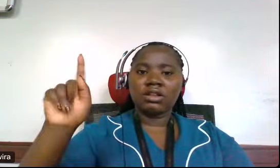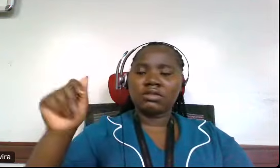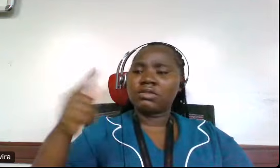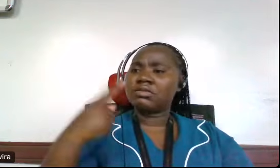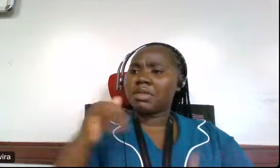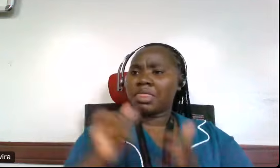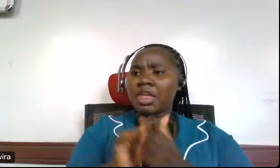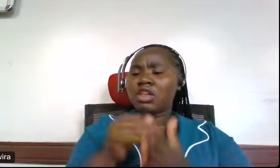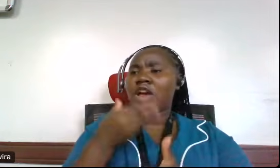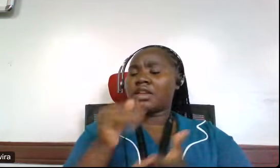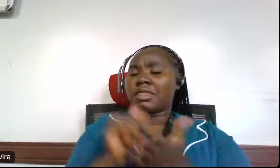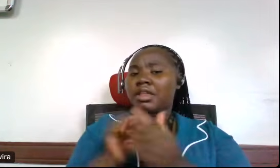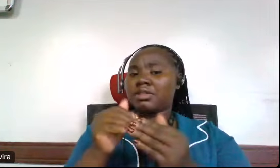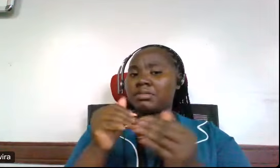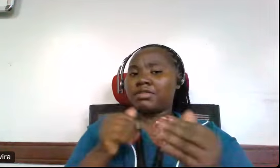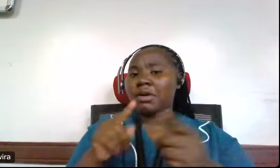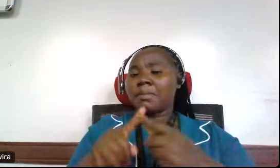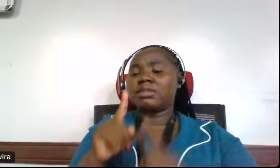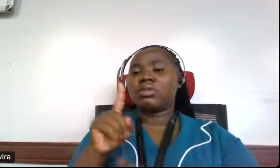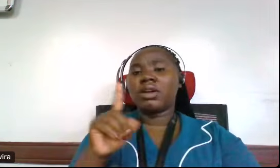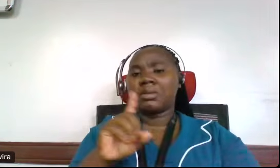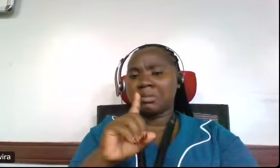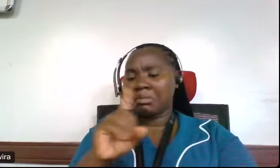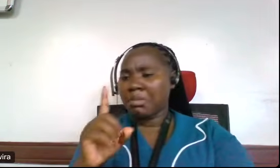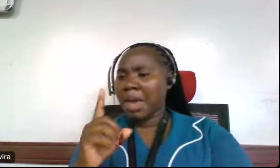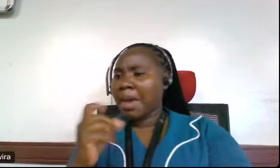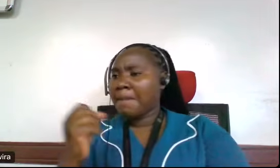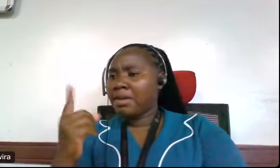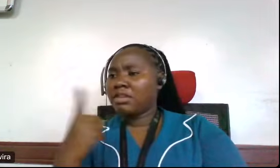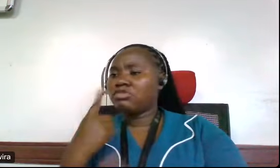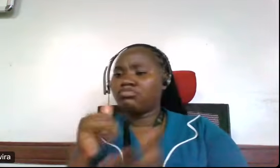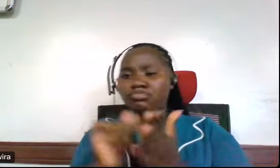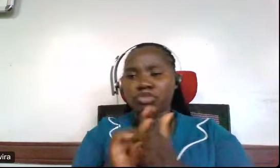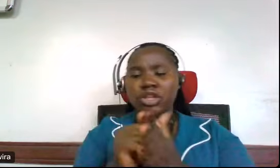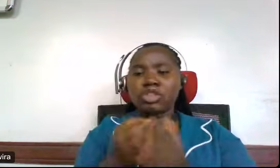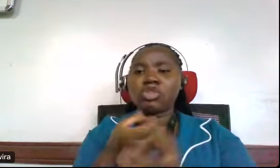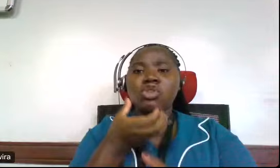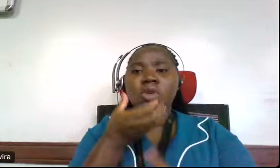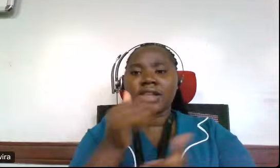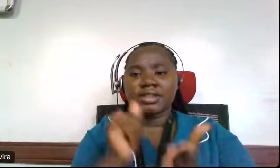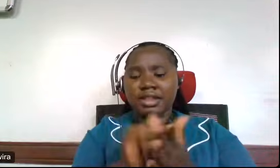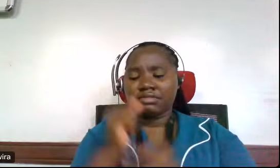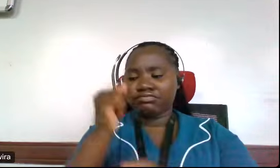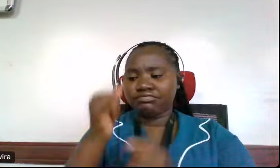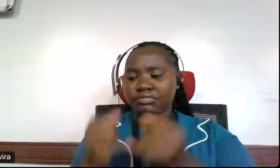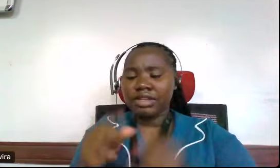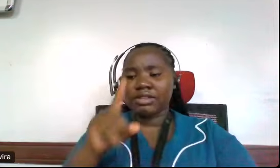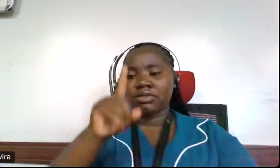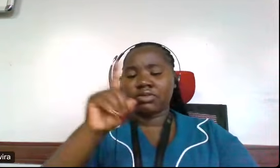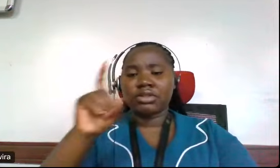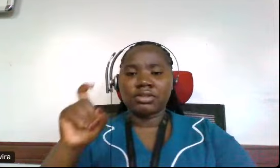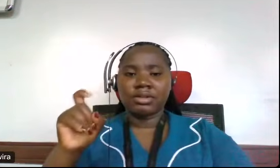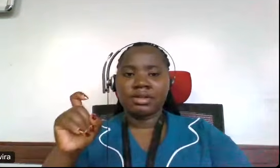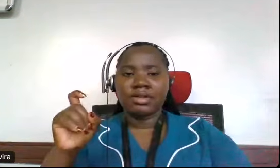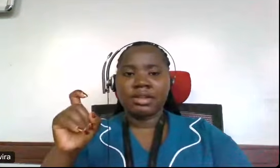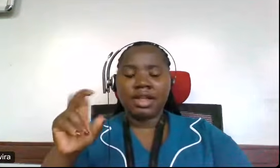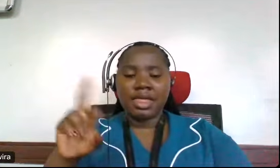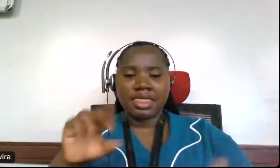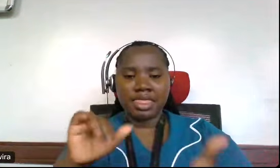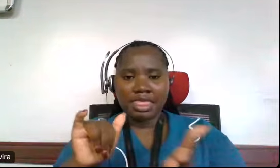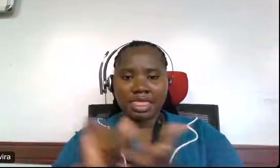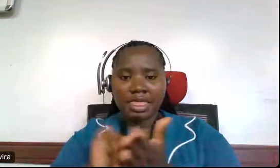minute to summarize on the two. Okay, so I start with the last question, so which relates to